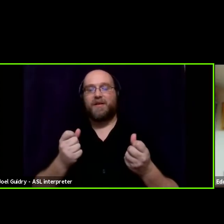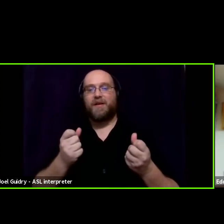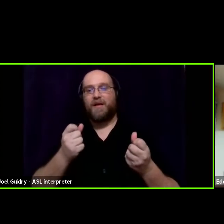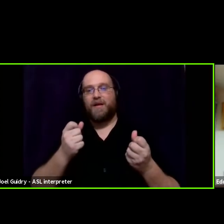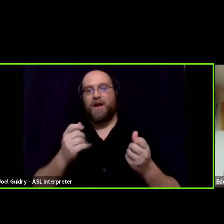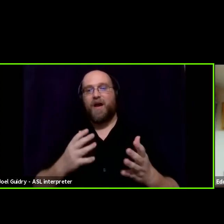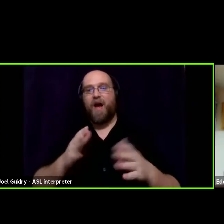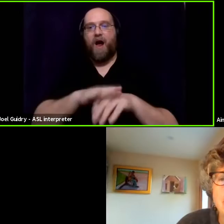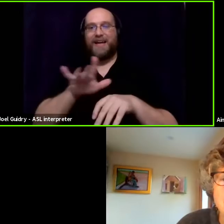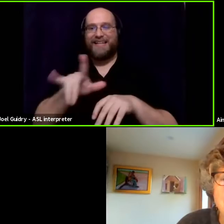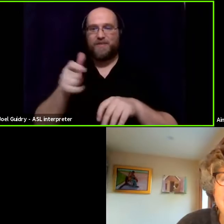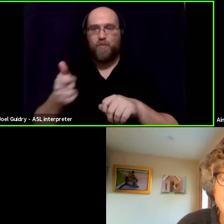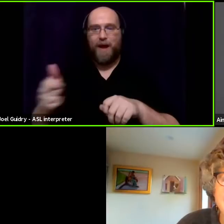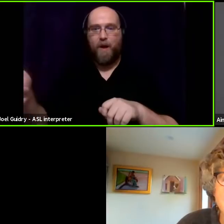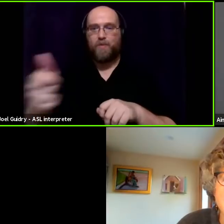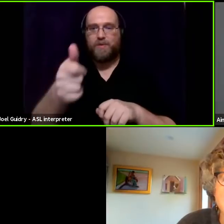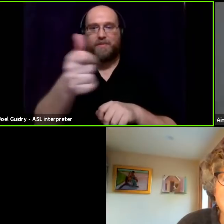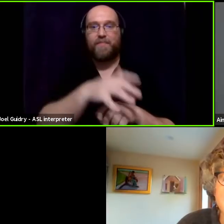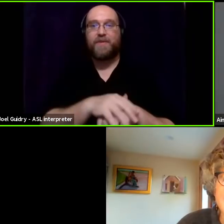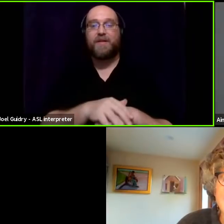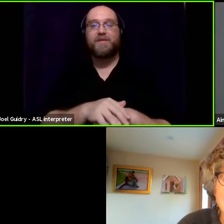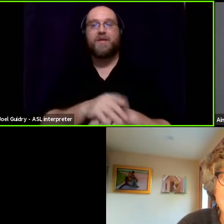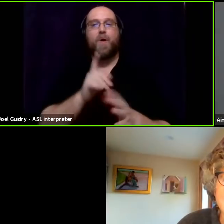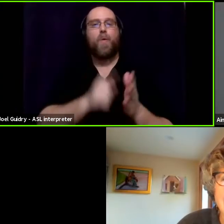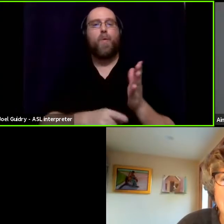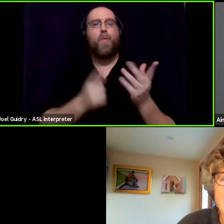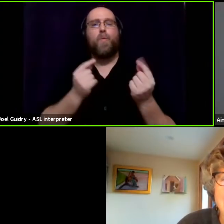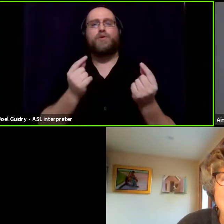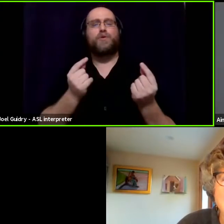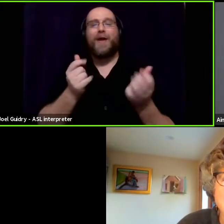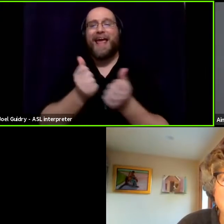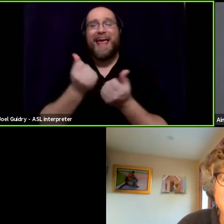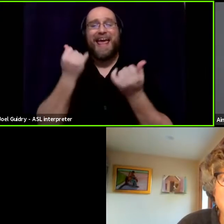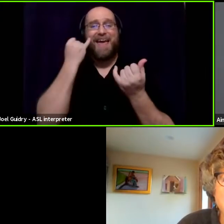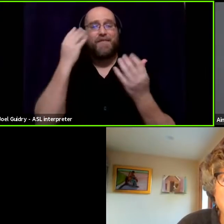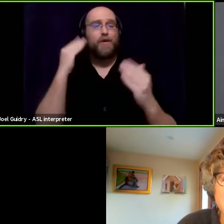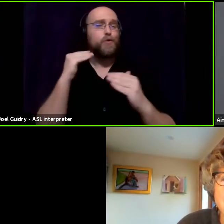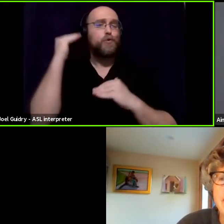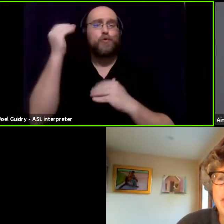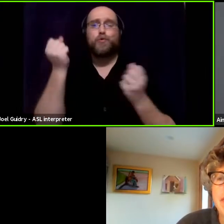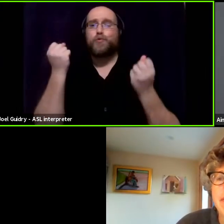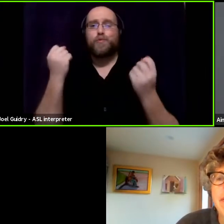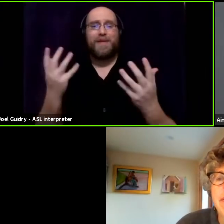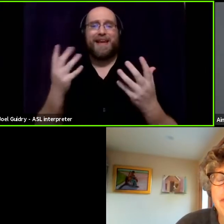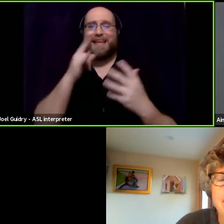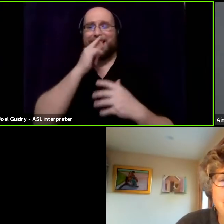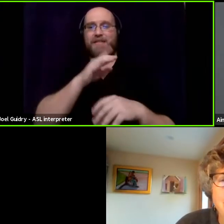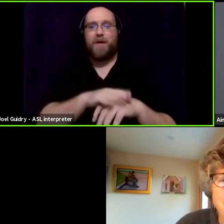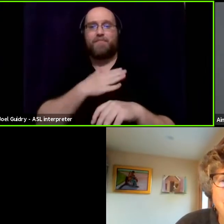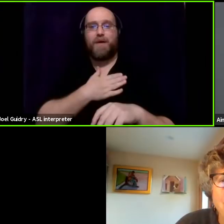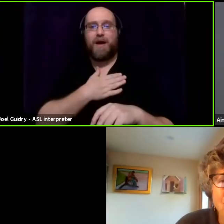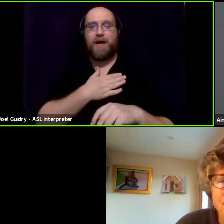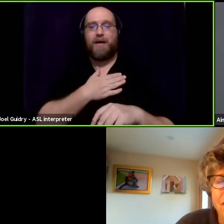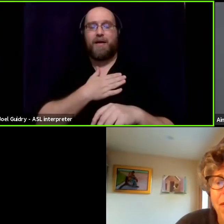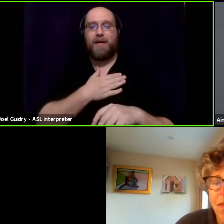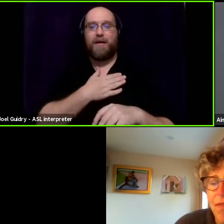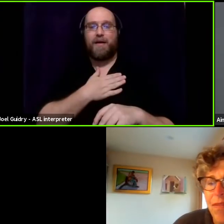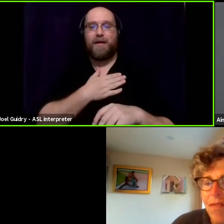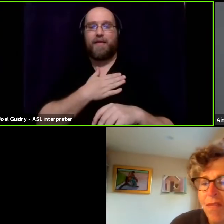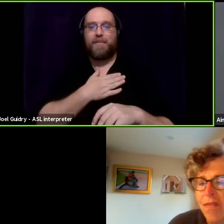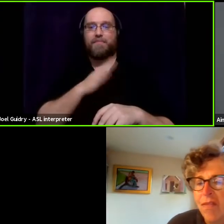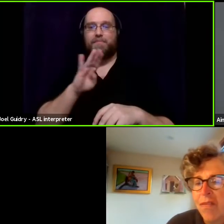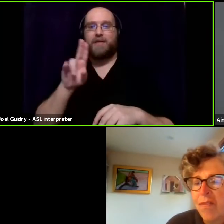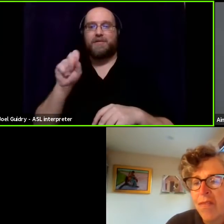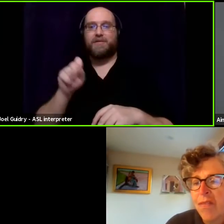should he do if they try to put too many kids on his bus? Amy. Yes, the new